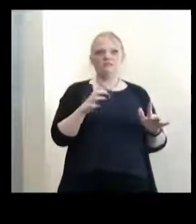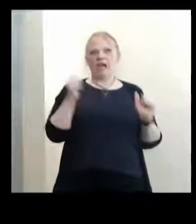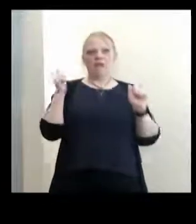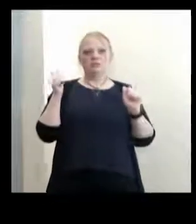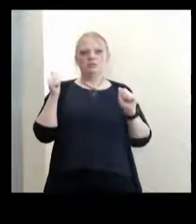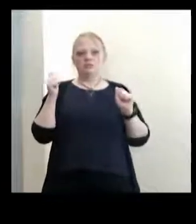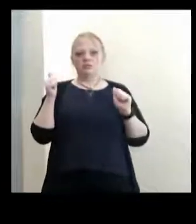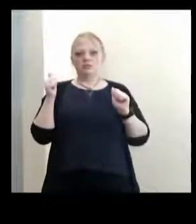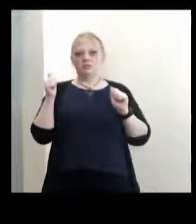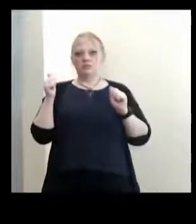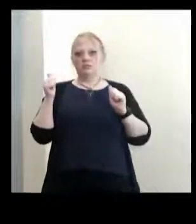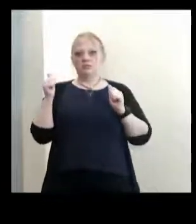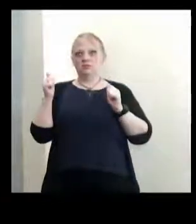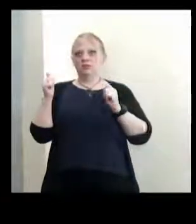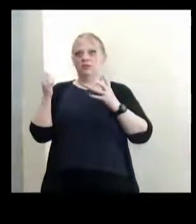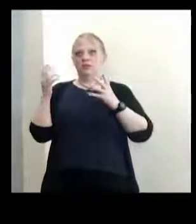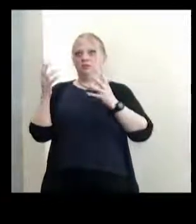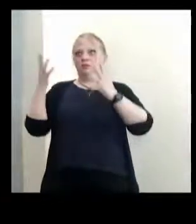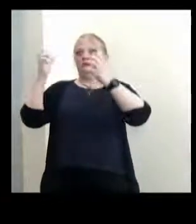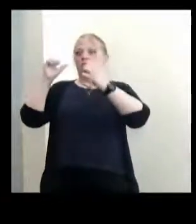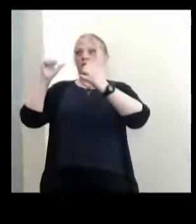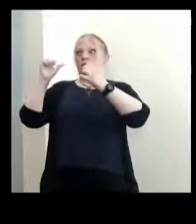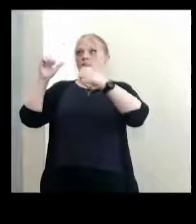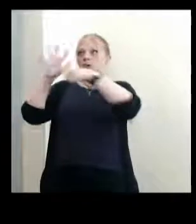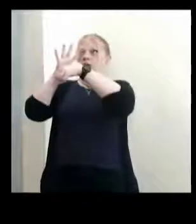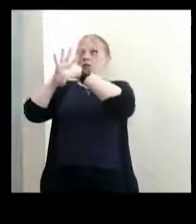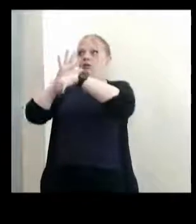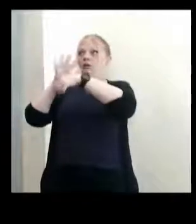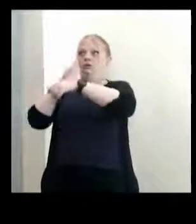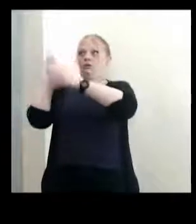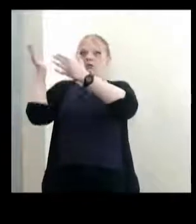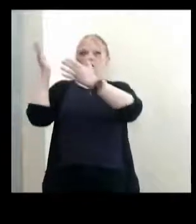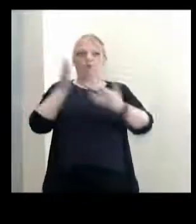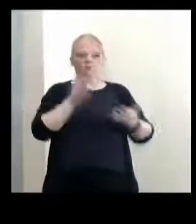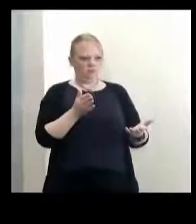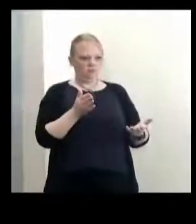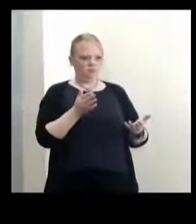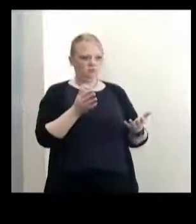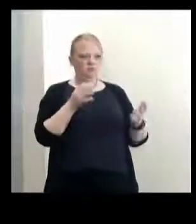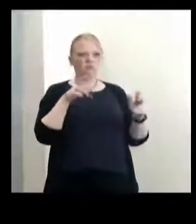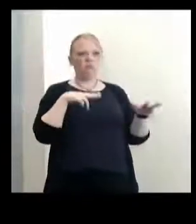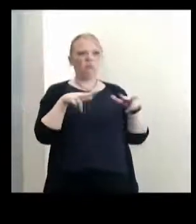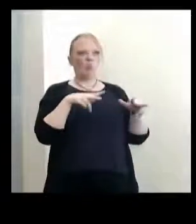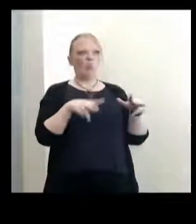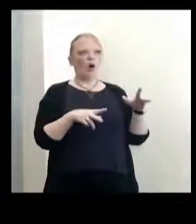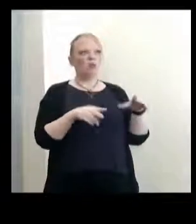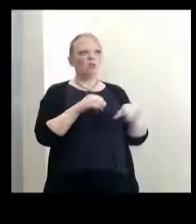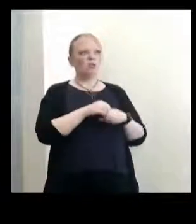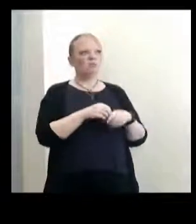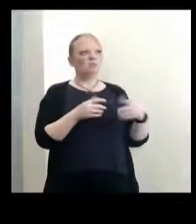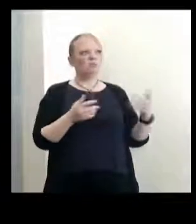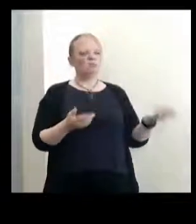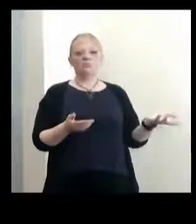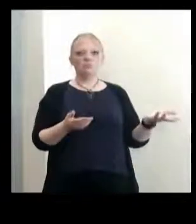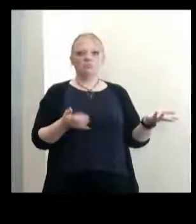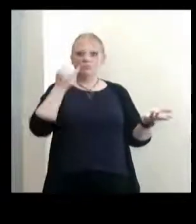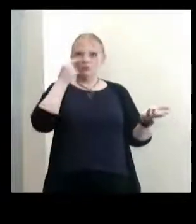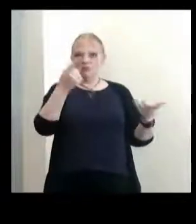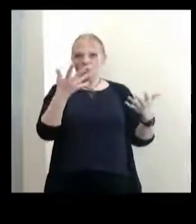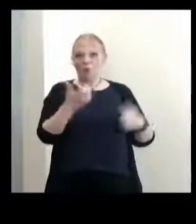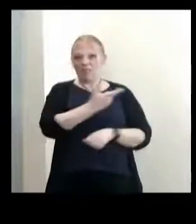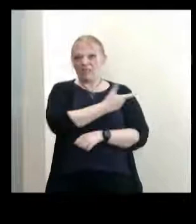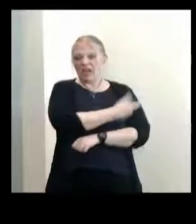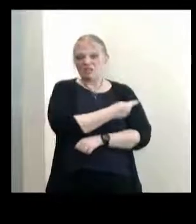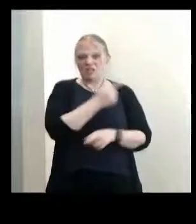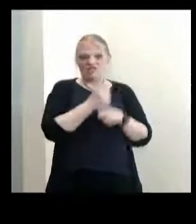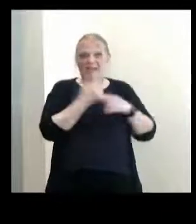much demand and not enough appointments to where we basically have walk-in status. If you want to get a vaccine